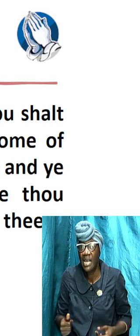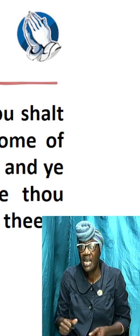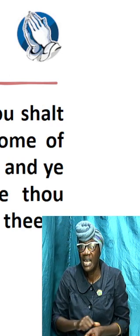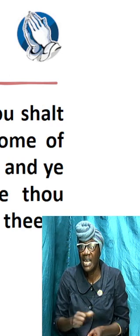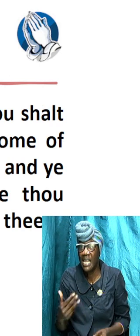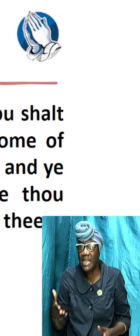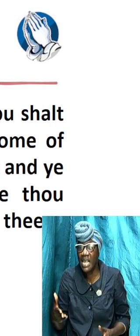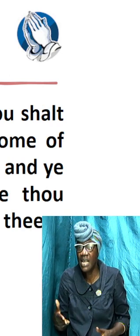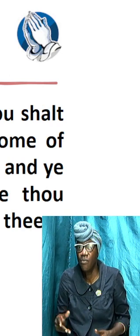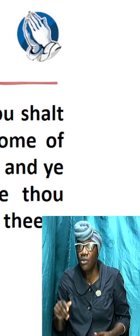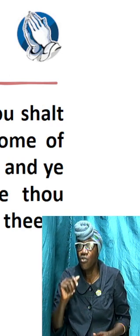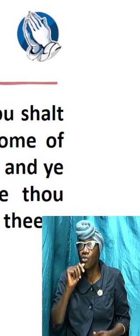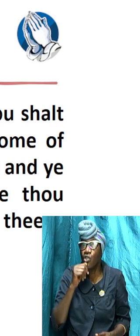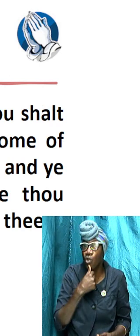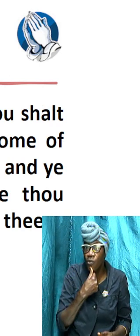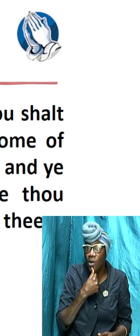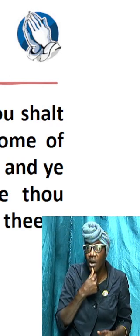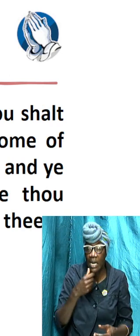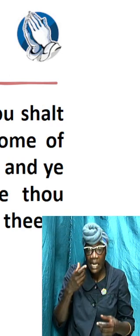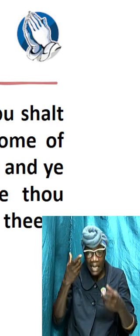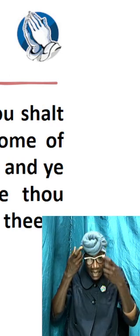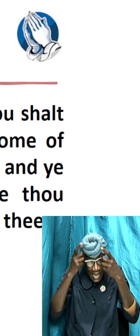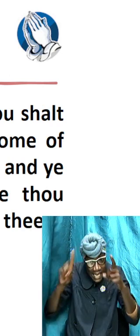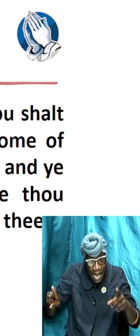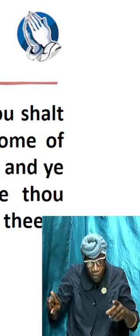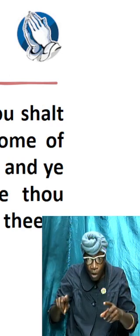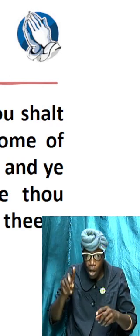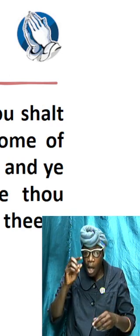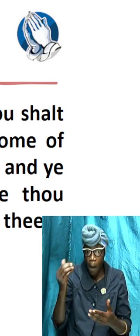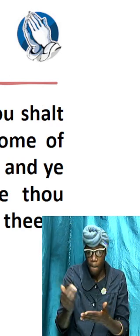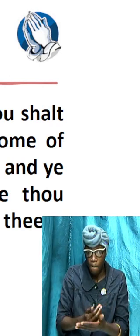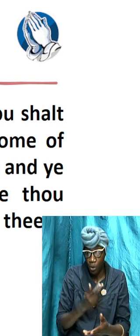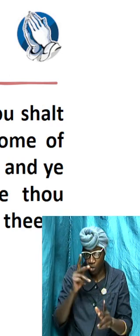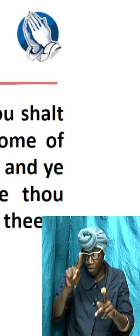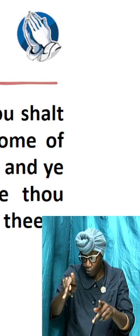shall cast some of you into prison, that he may be tried.